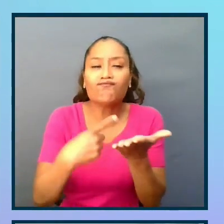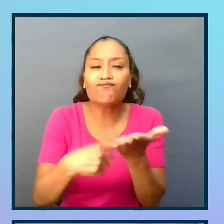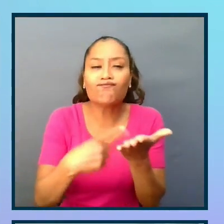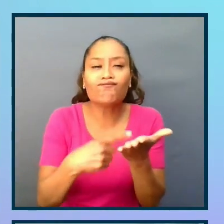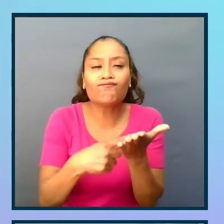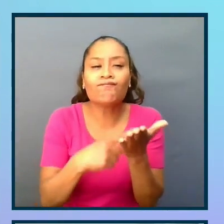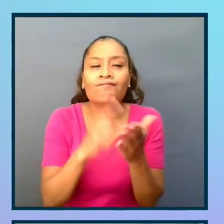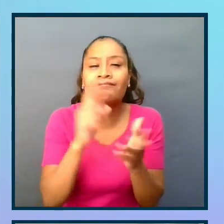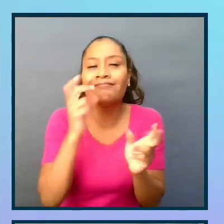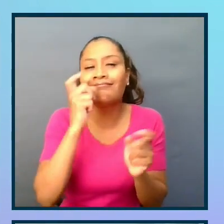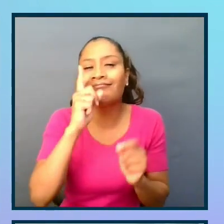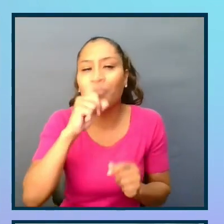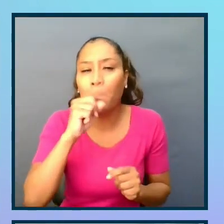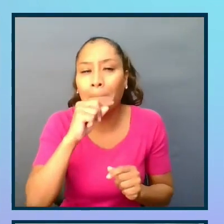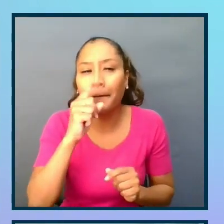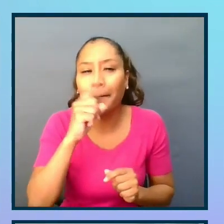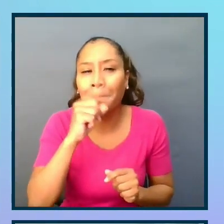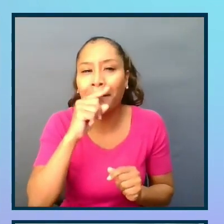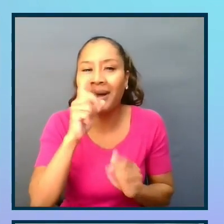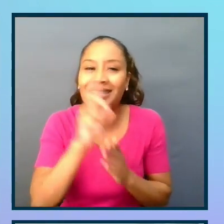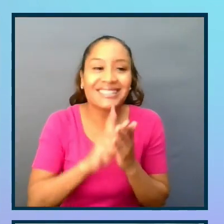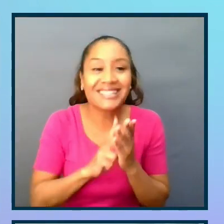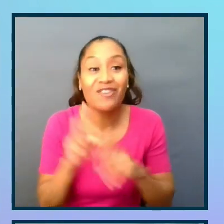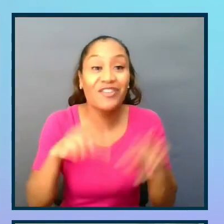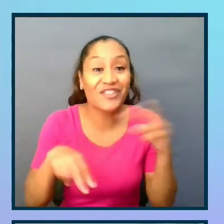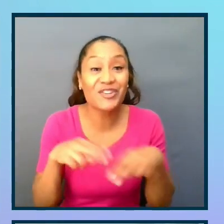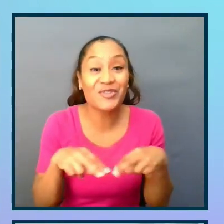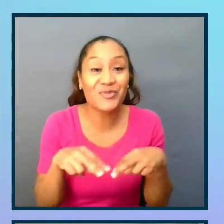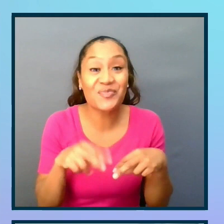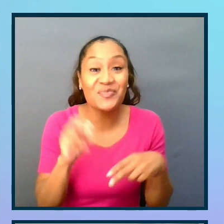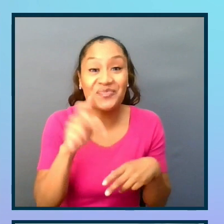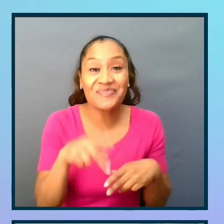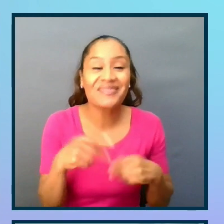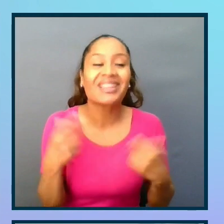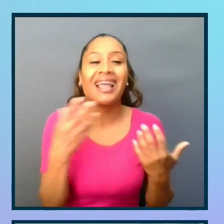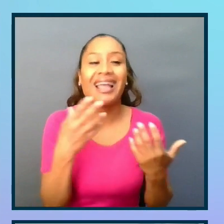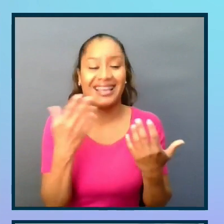mock design review, and we've got a